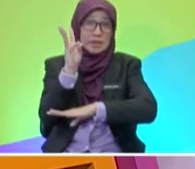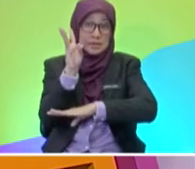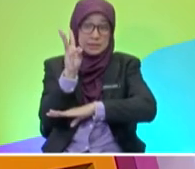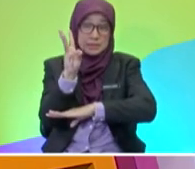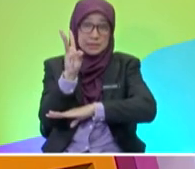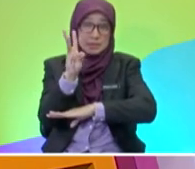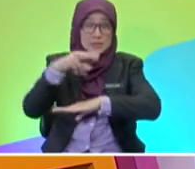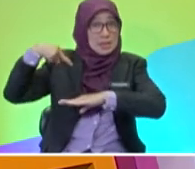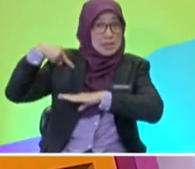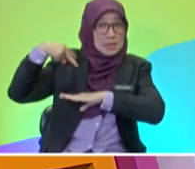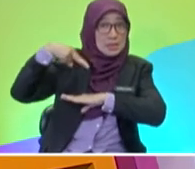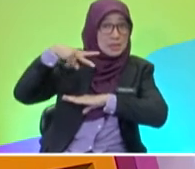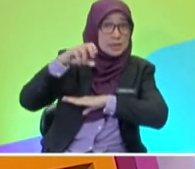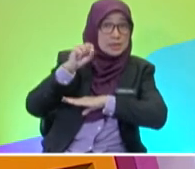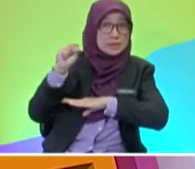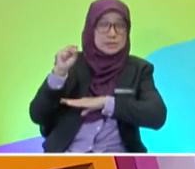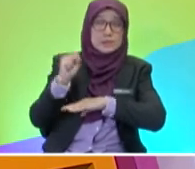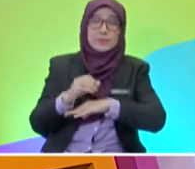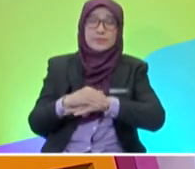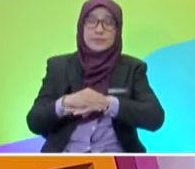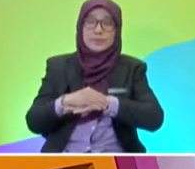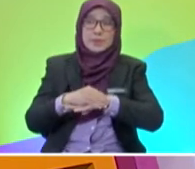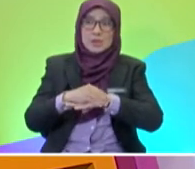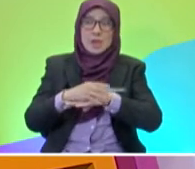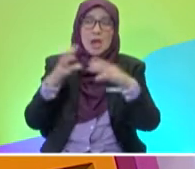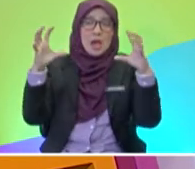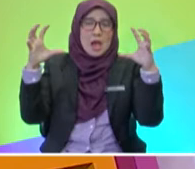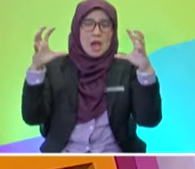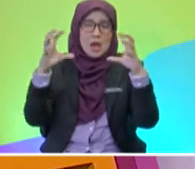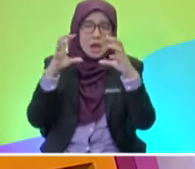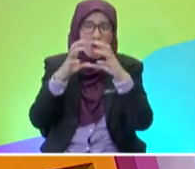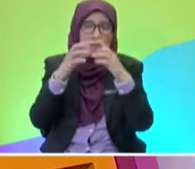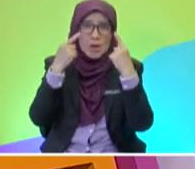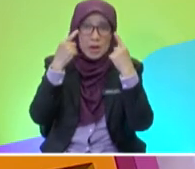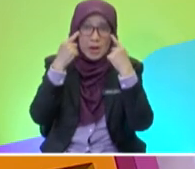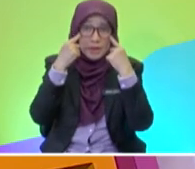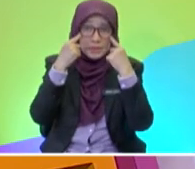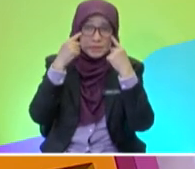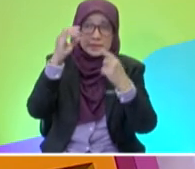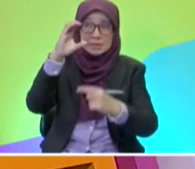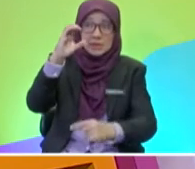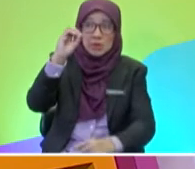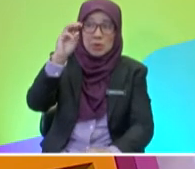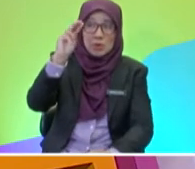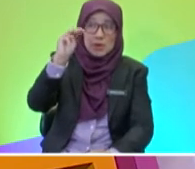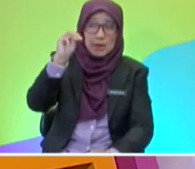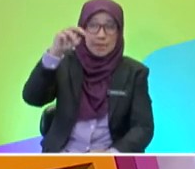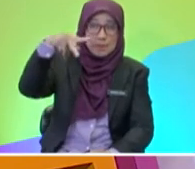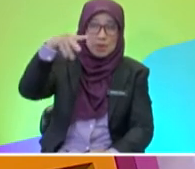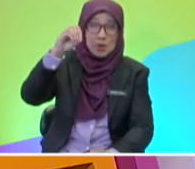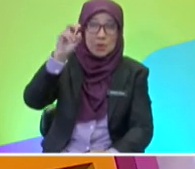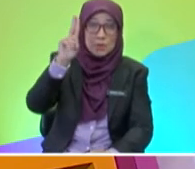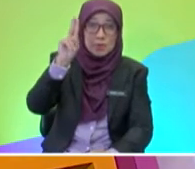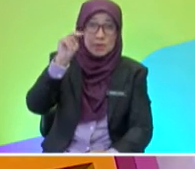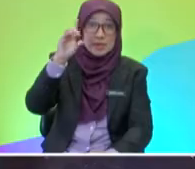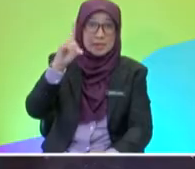3 pairs of legs, a compound eyes and a pair of antenna. Oh, that is